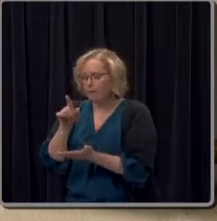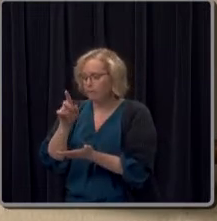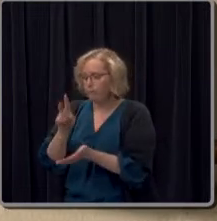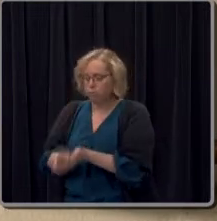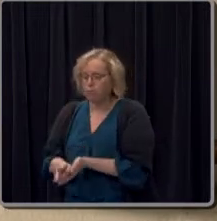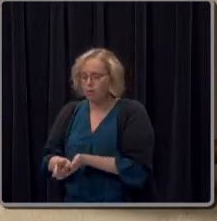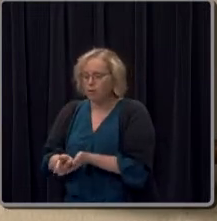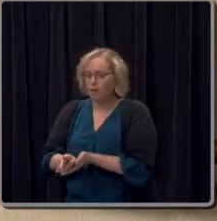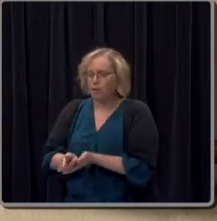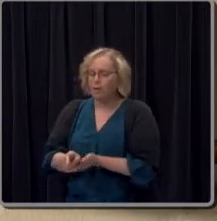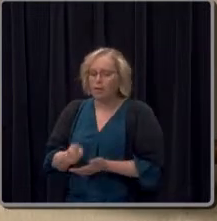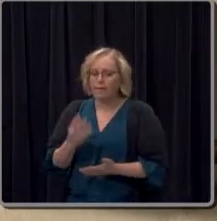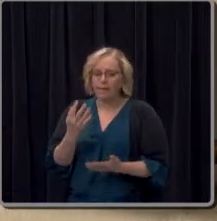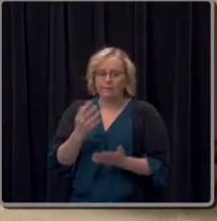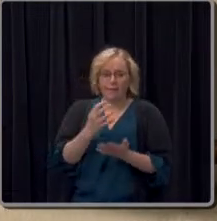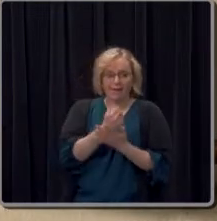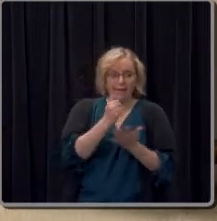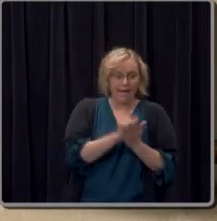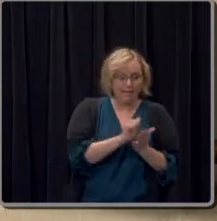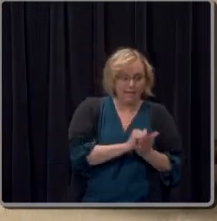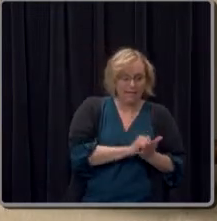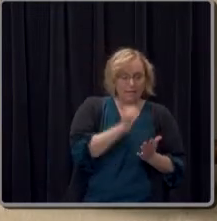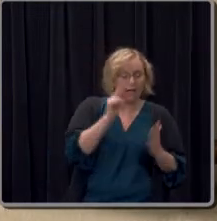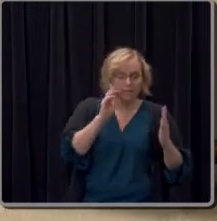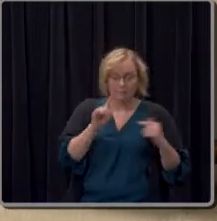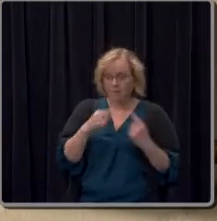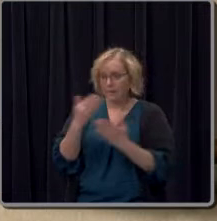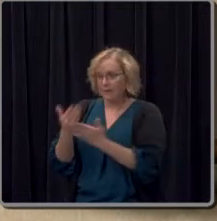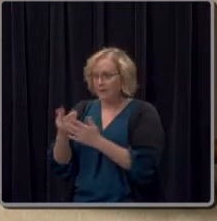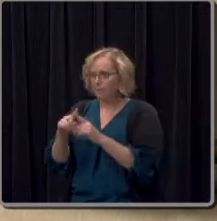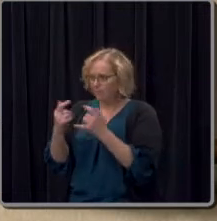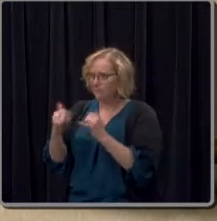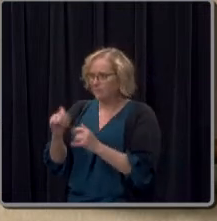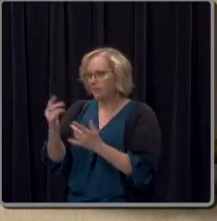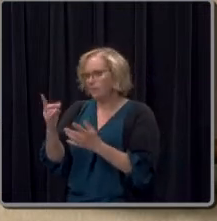as soon as they get there. Yeah, they do.